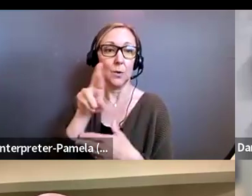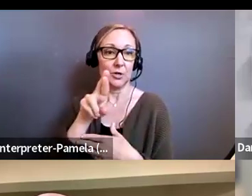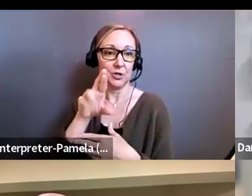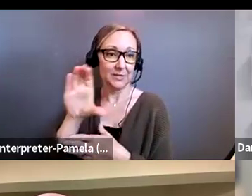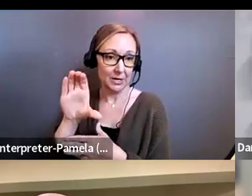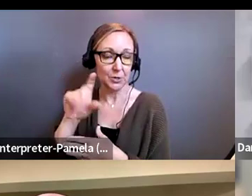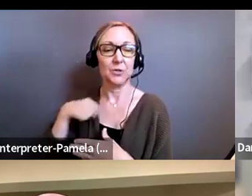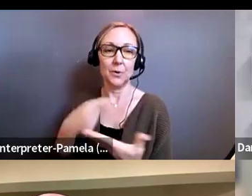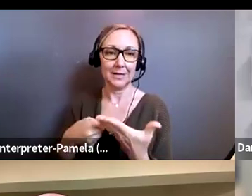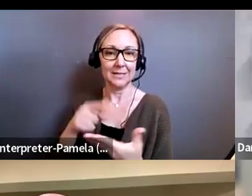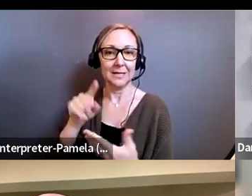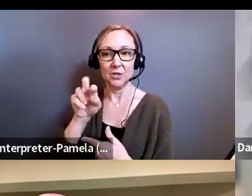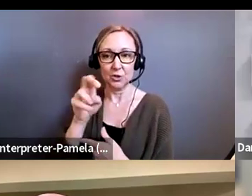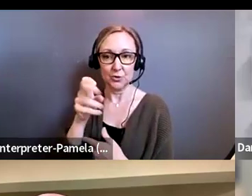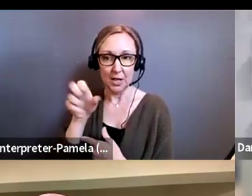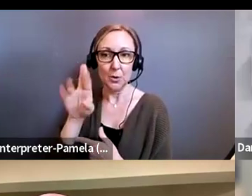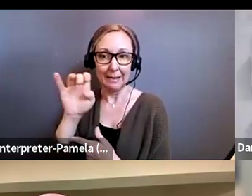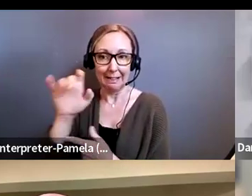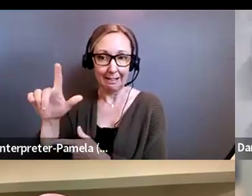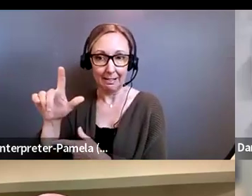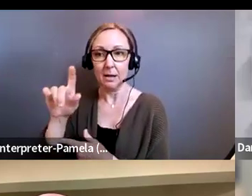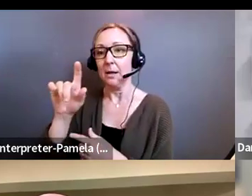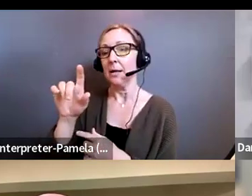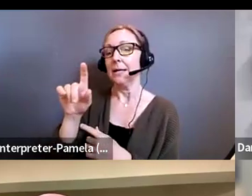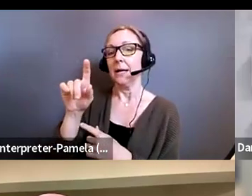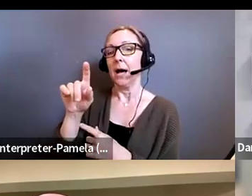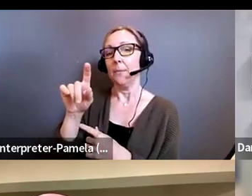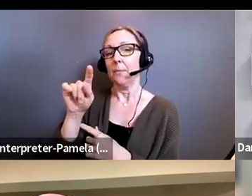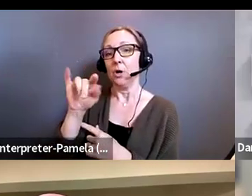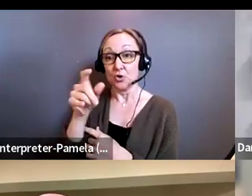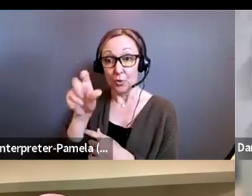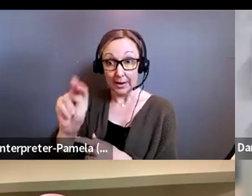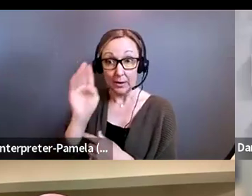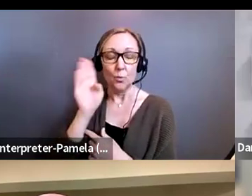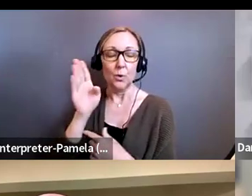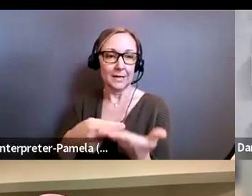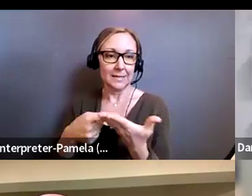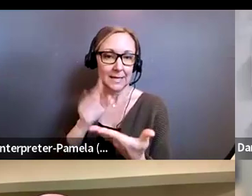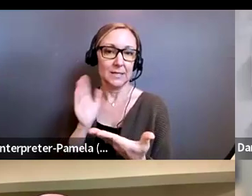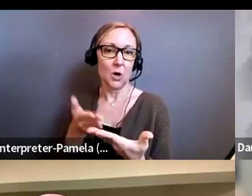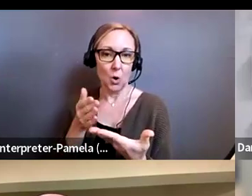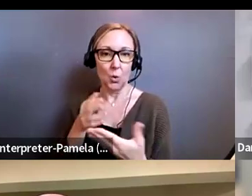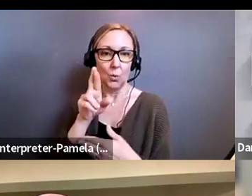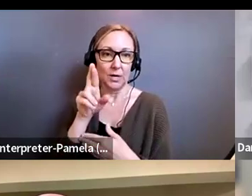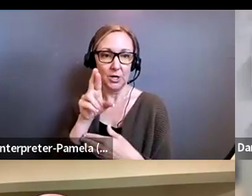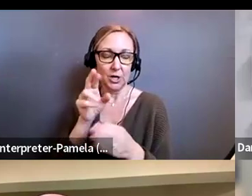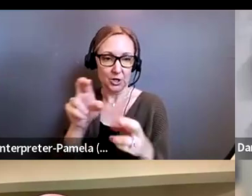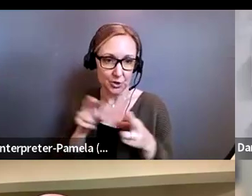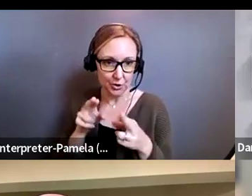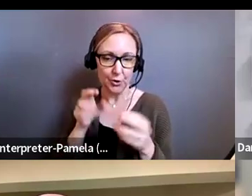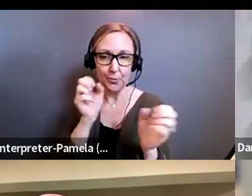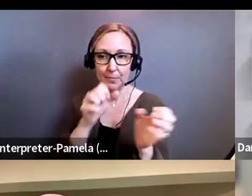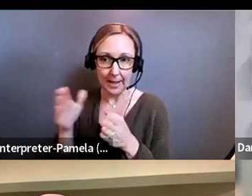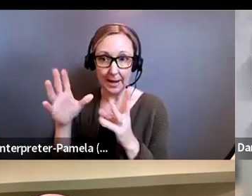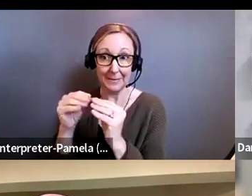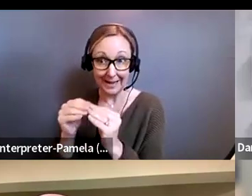trailer bill today. Jordan is going to talk about the upcoming Community Resource Development Plan public meeting. We are going to talk